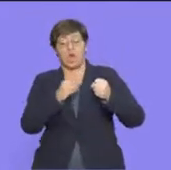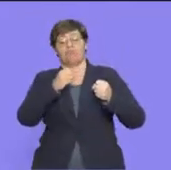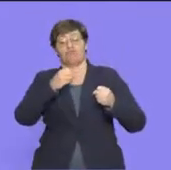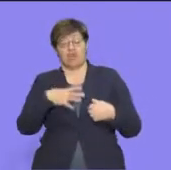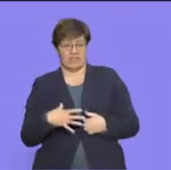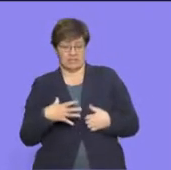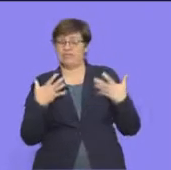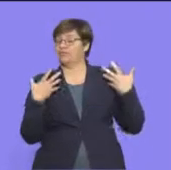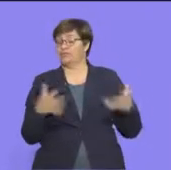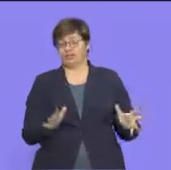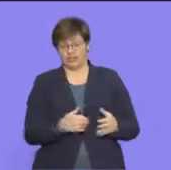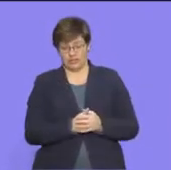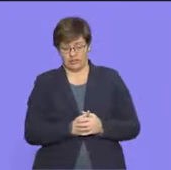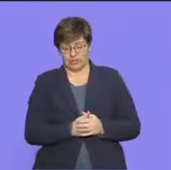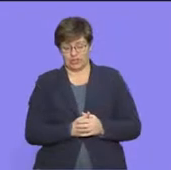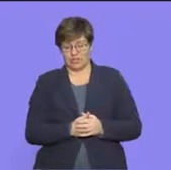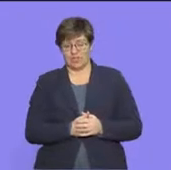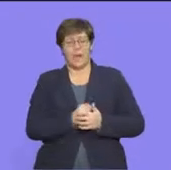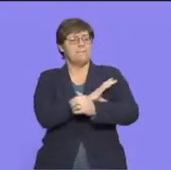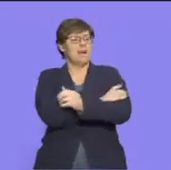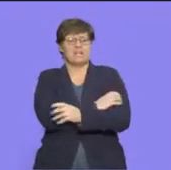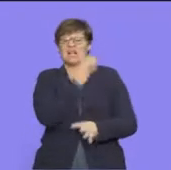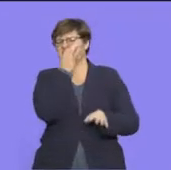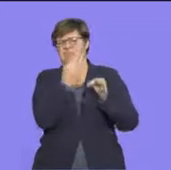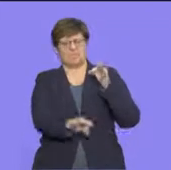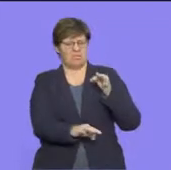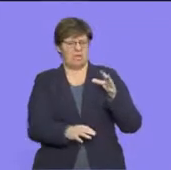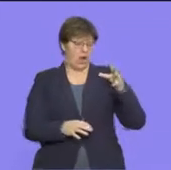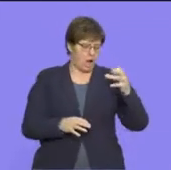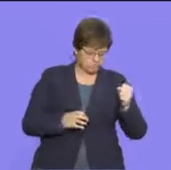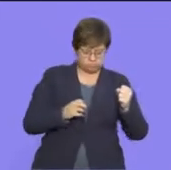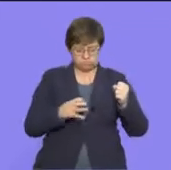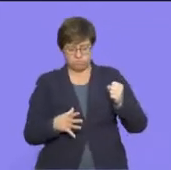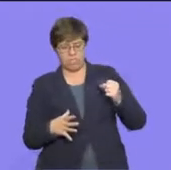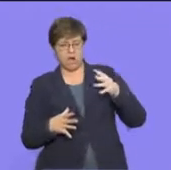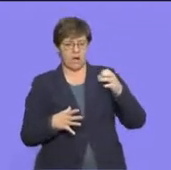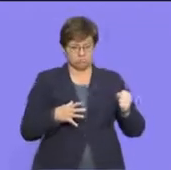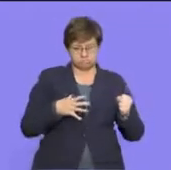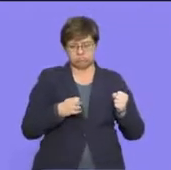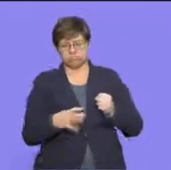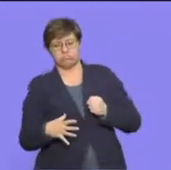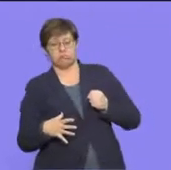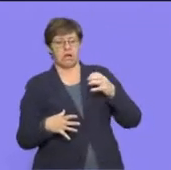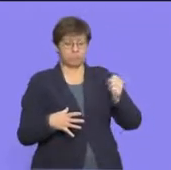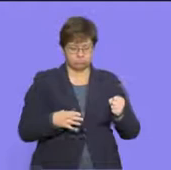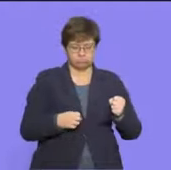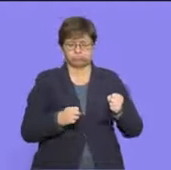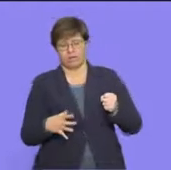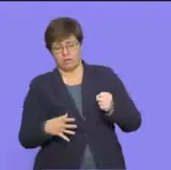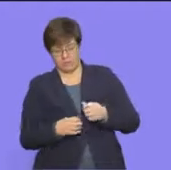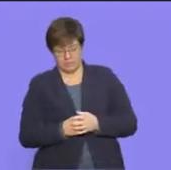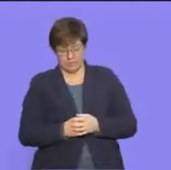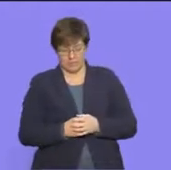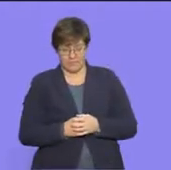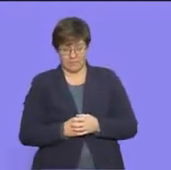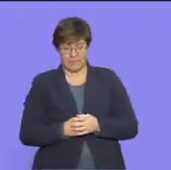can relax. Muscles are very simple. That's all they're going to do. They're going to bring about movement. Now, obviously, this